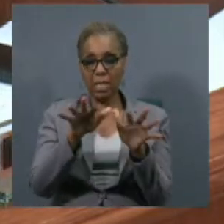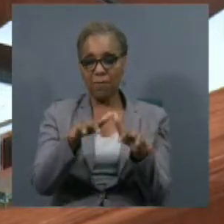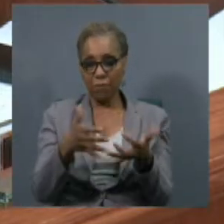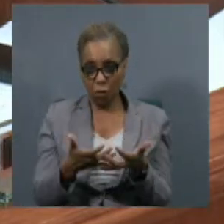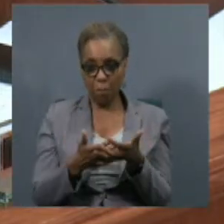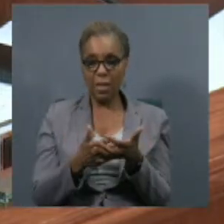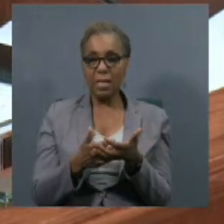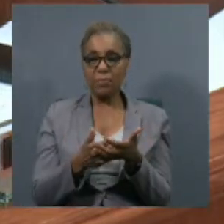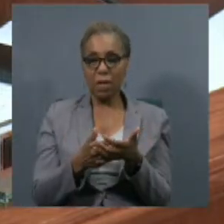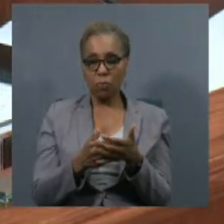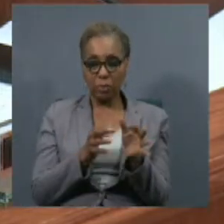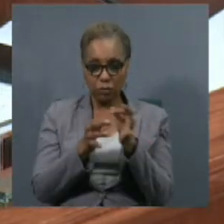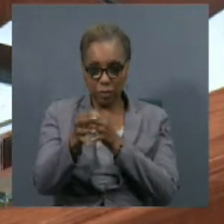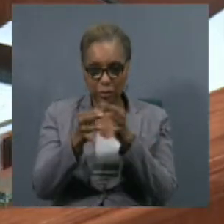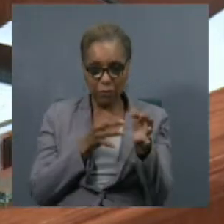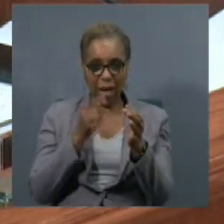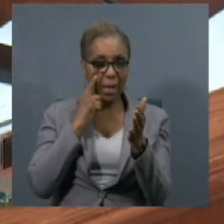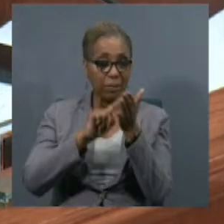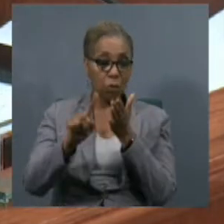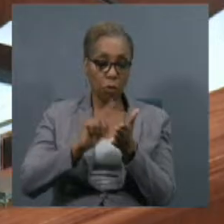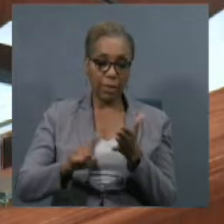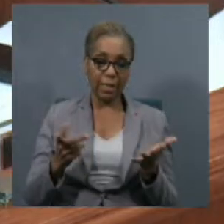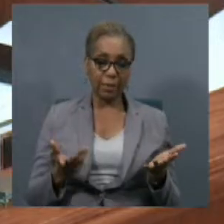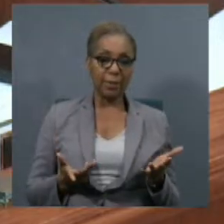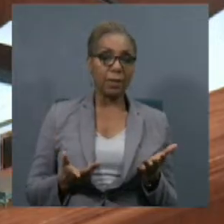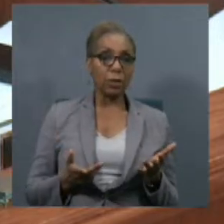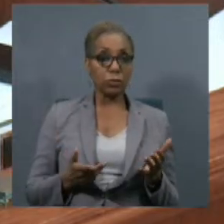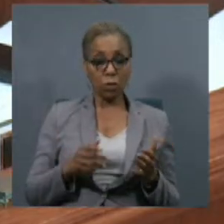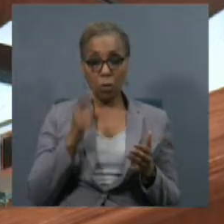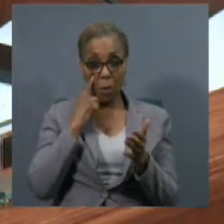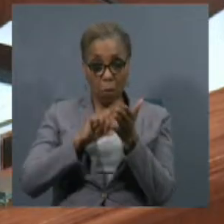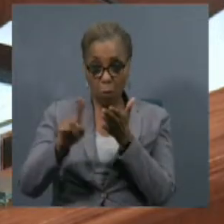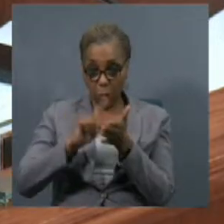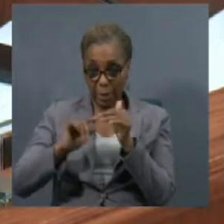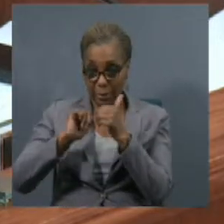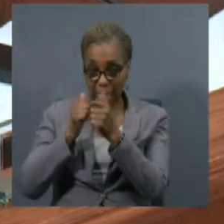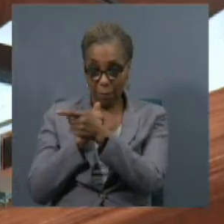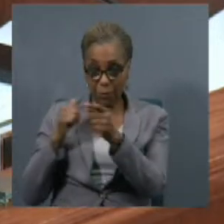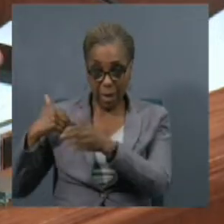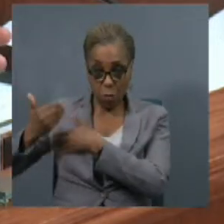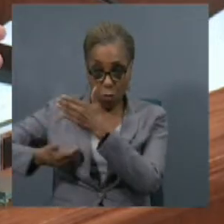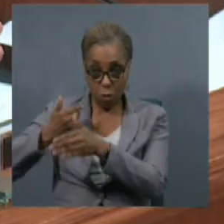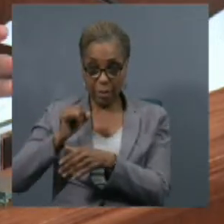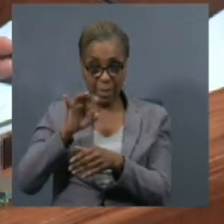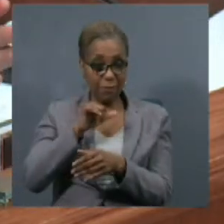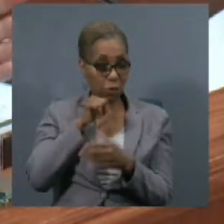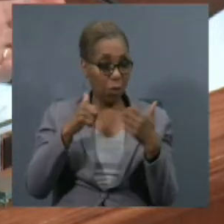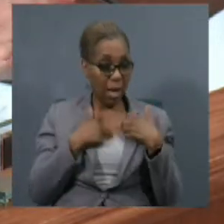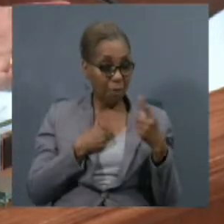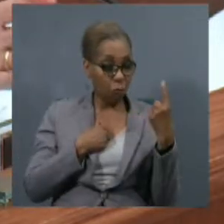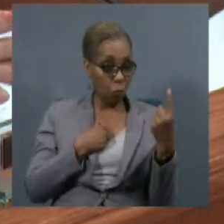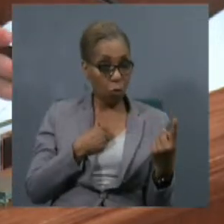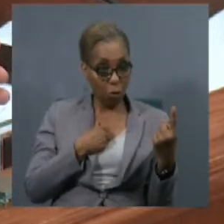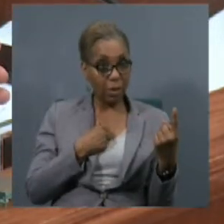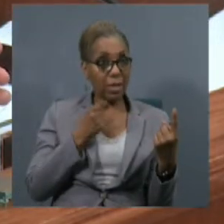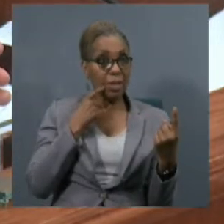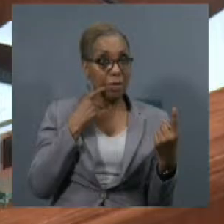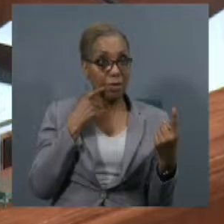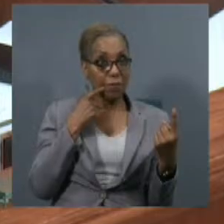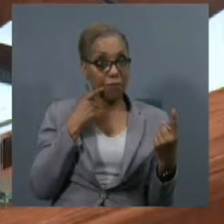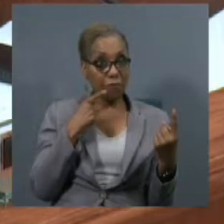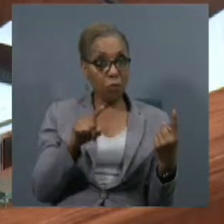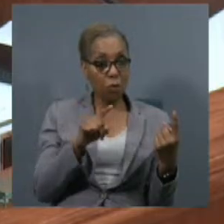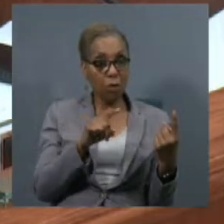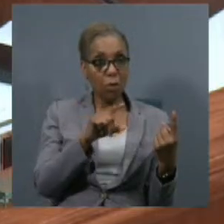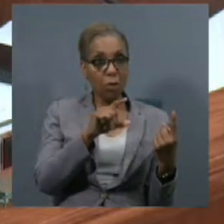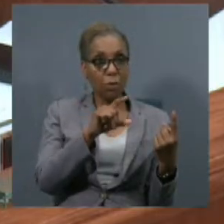would justify an audit. And the way the audits work is if you don't have one for